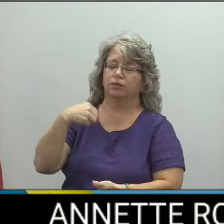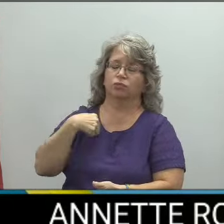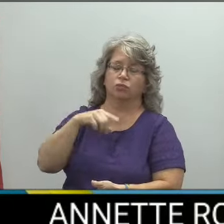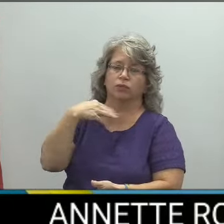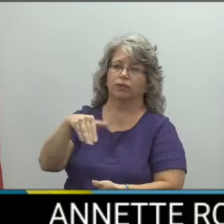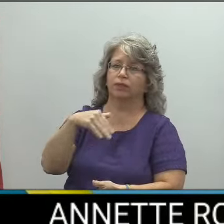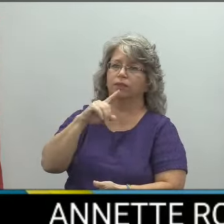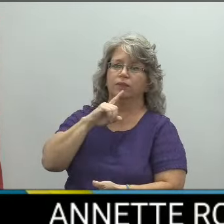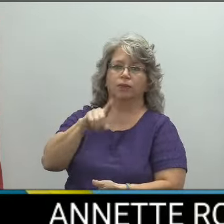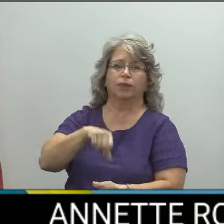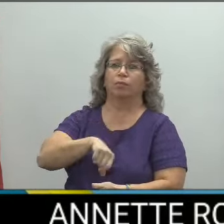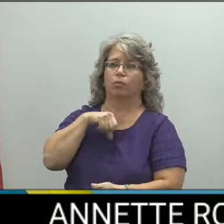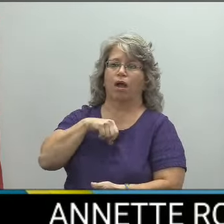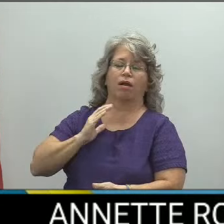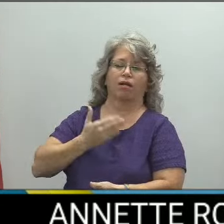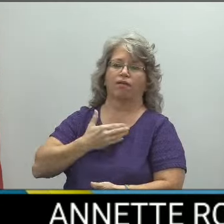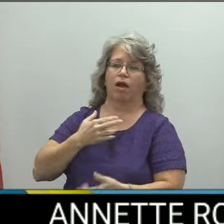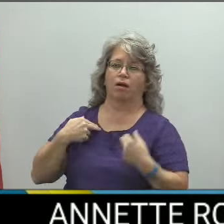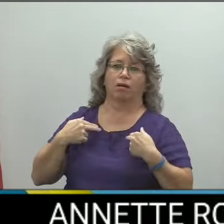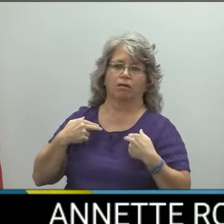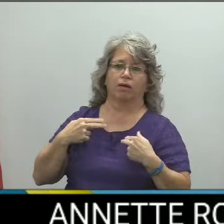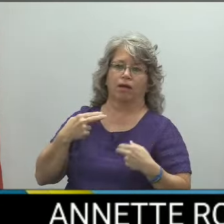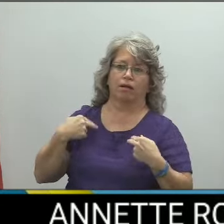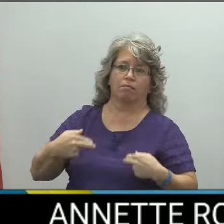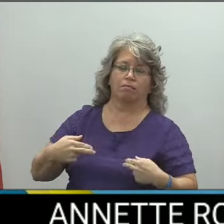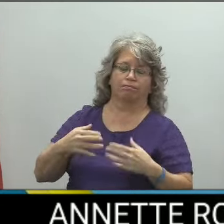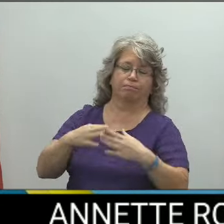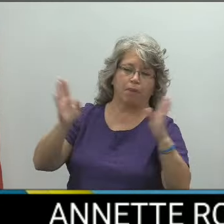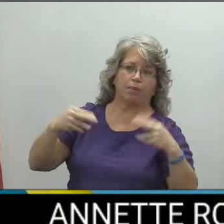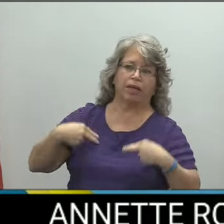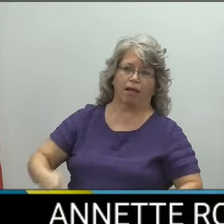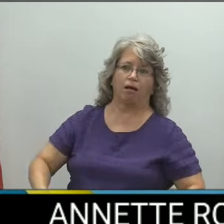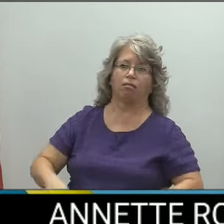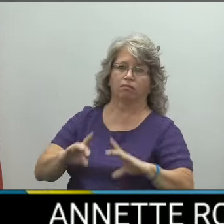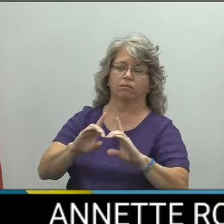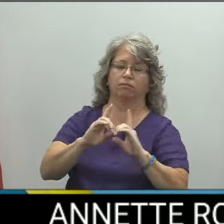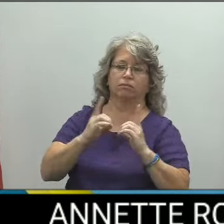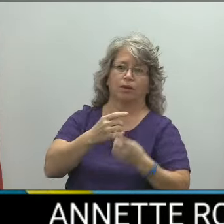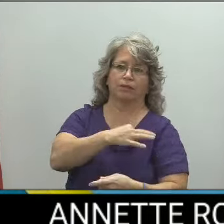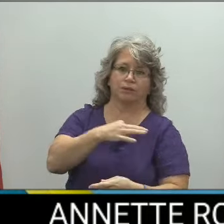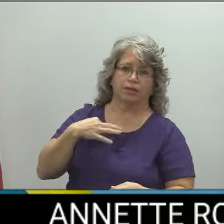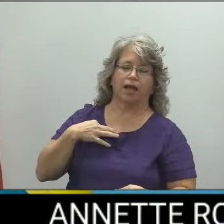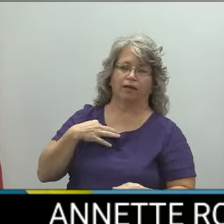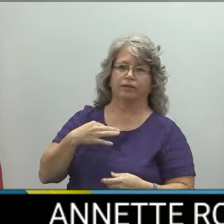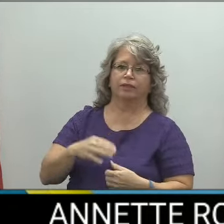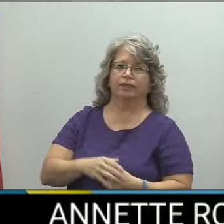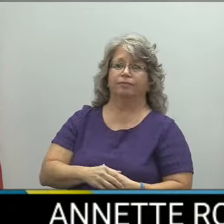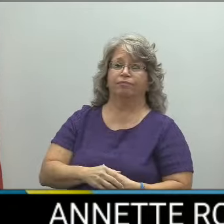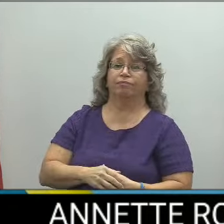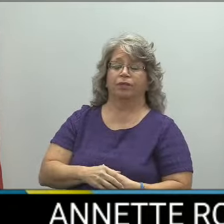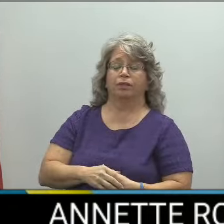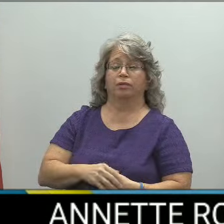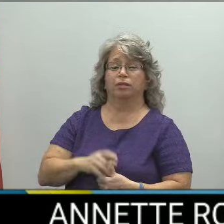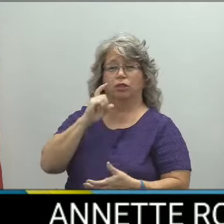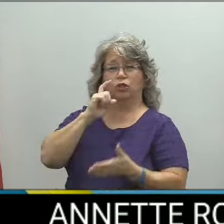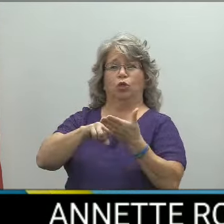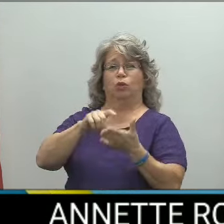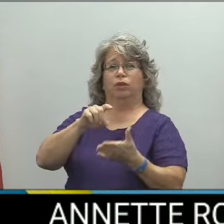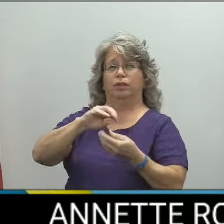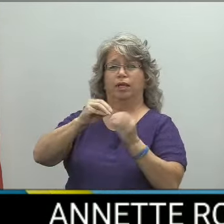staff is doing for our community. If you look at the boosters are not so